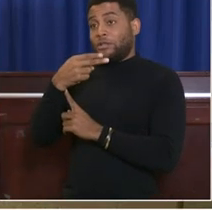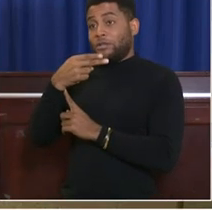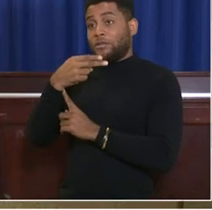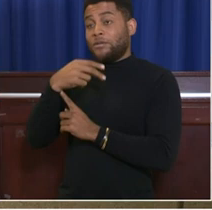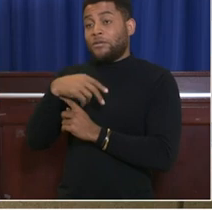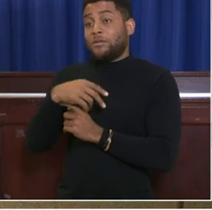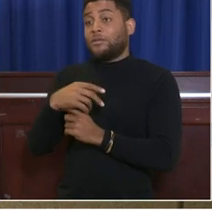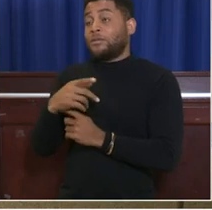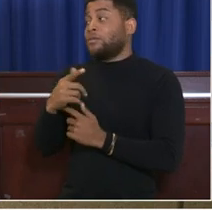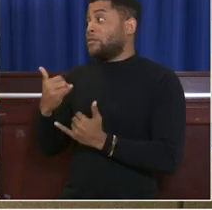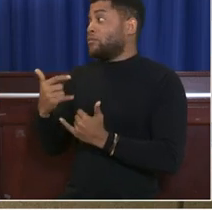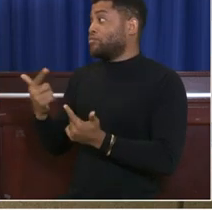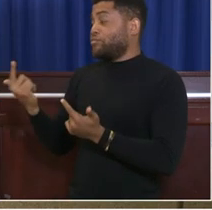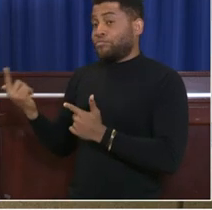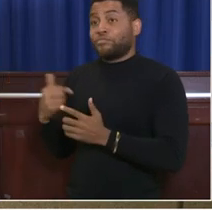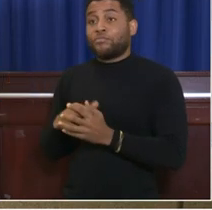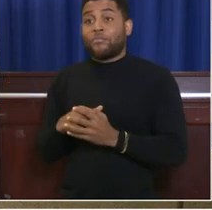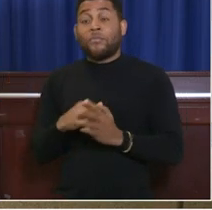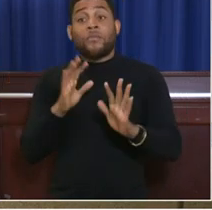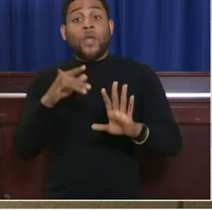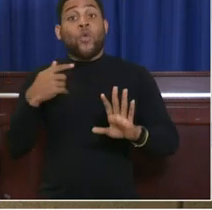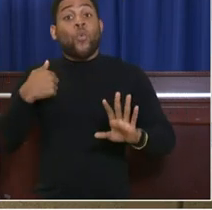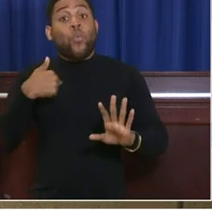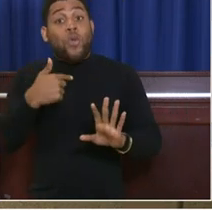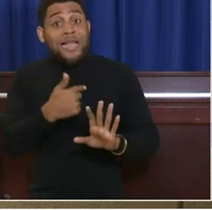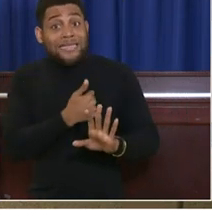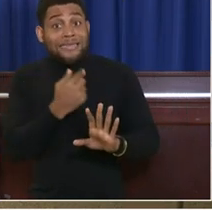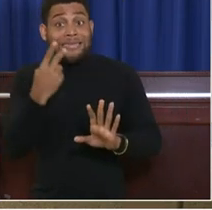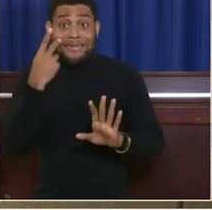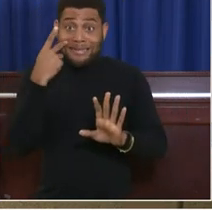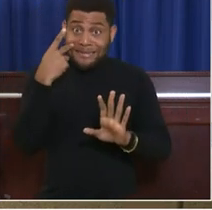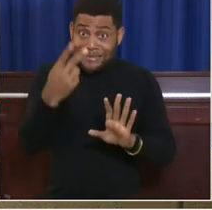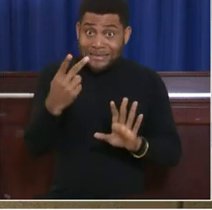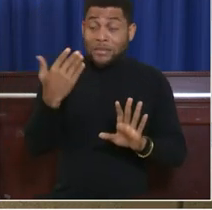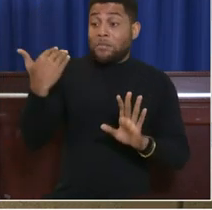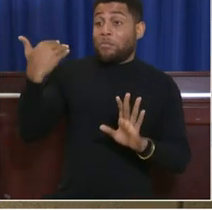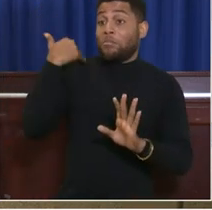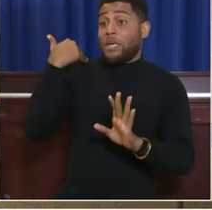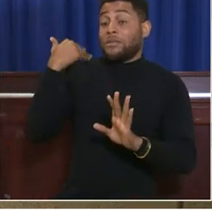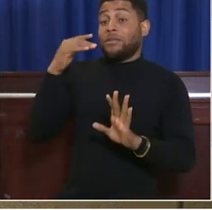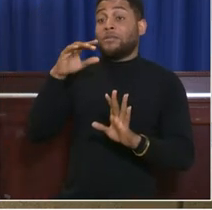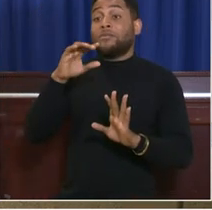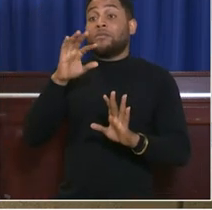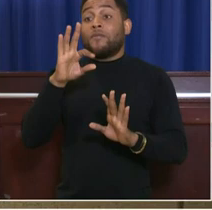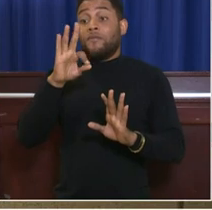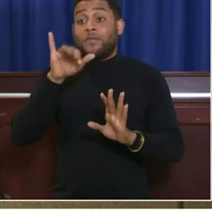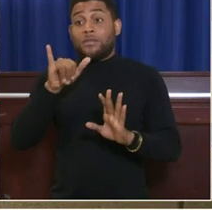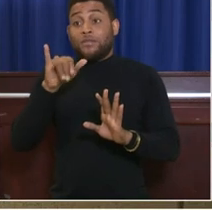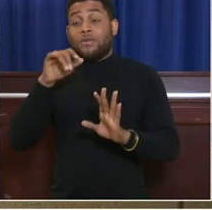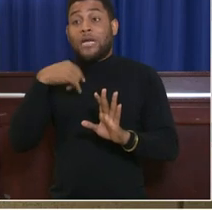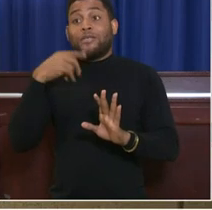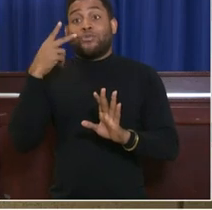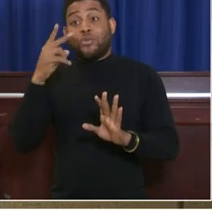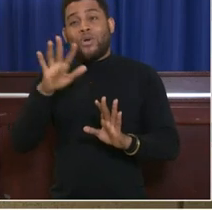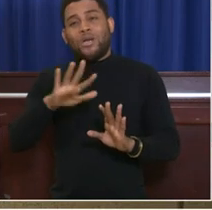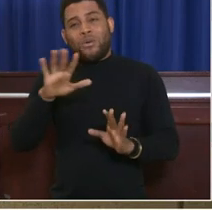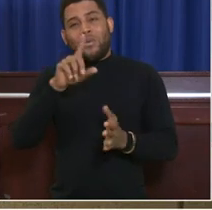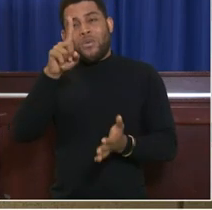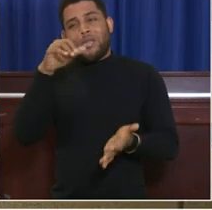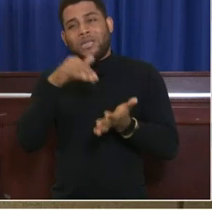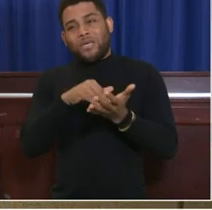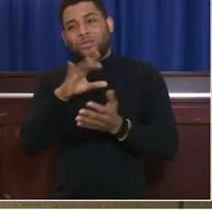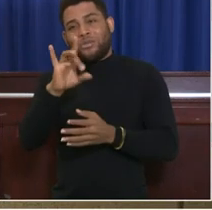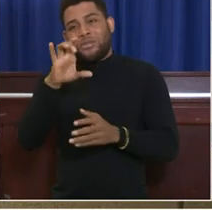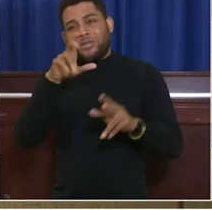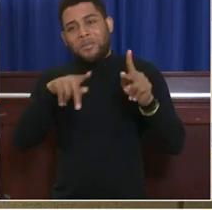fiscal years, our average population was about 1,800, but this year it had been about 1,200. And so we've seen over the past several months between July and